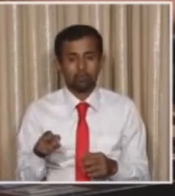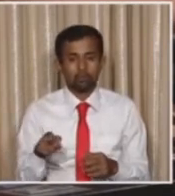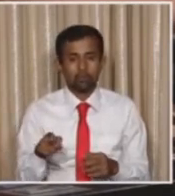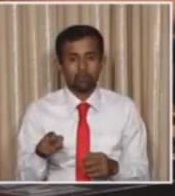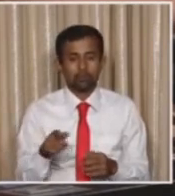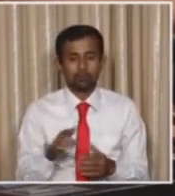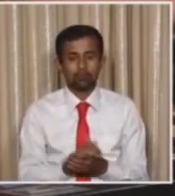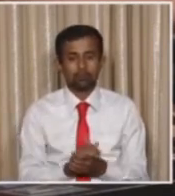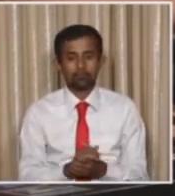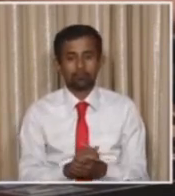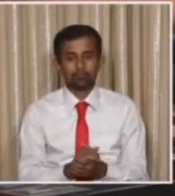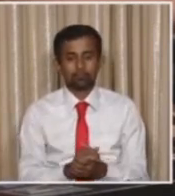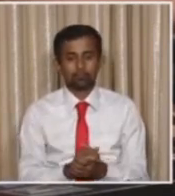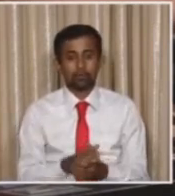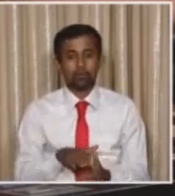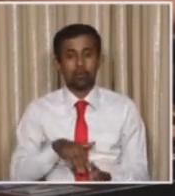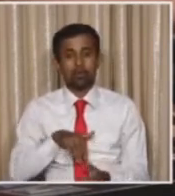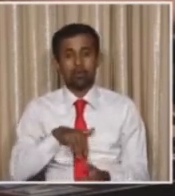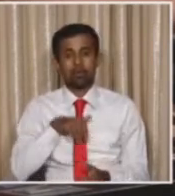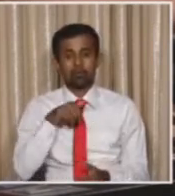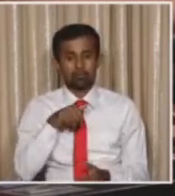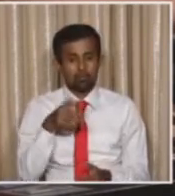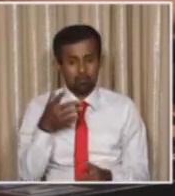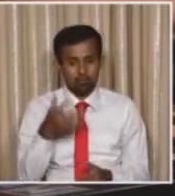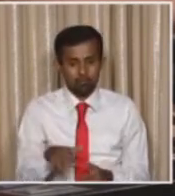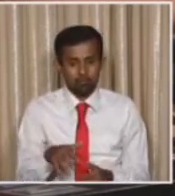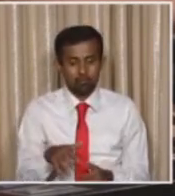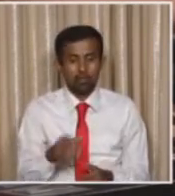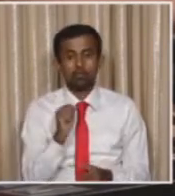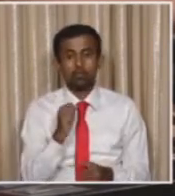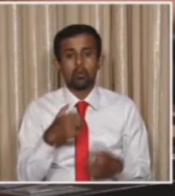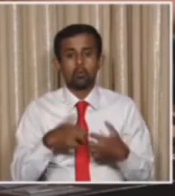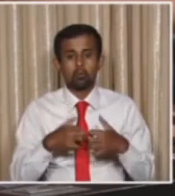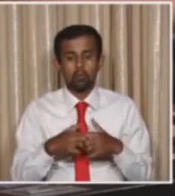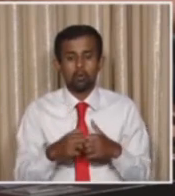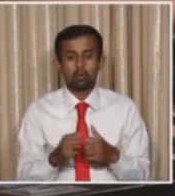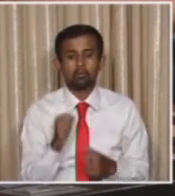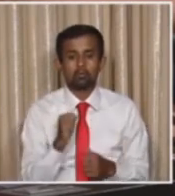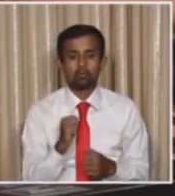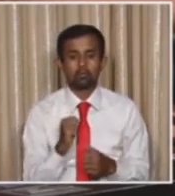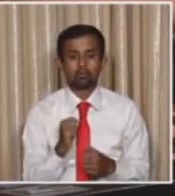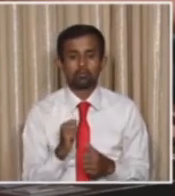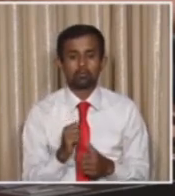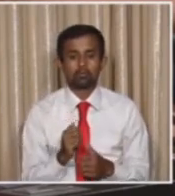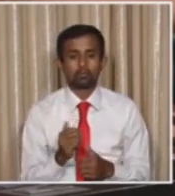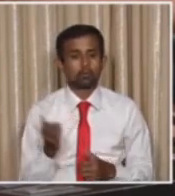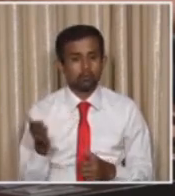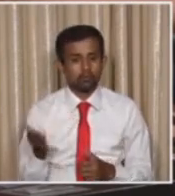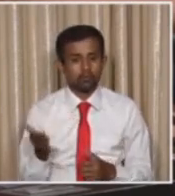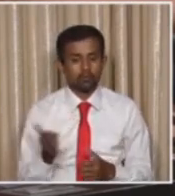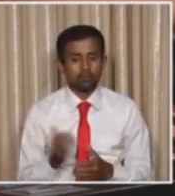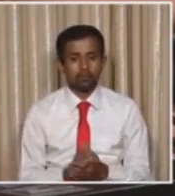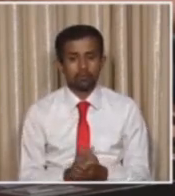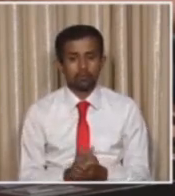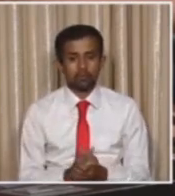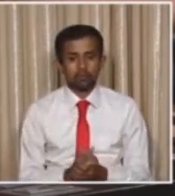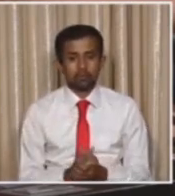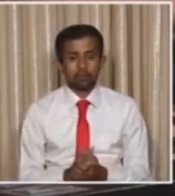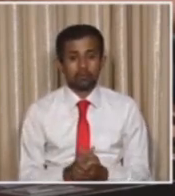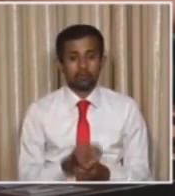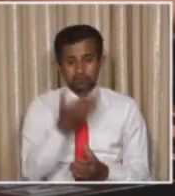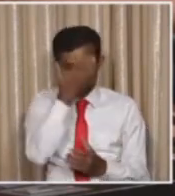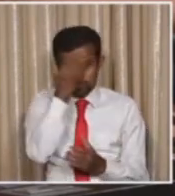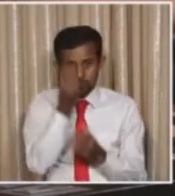of over 50 years of legacy of bad ethnic relations, resulting in various